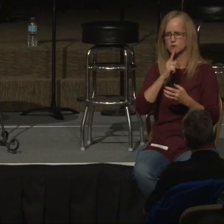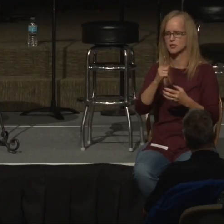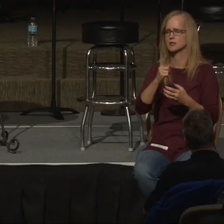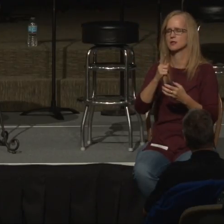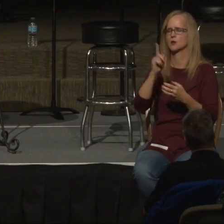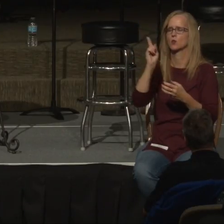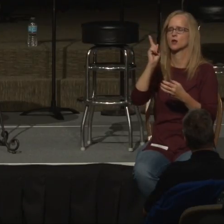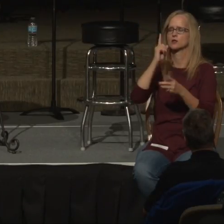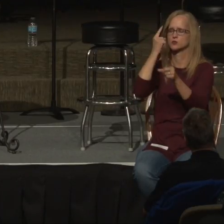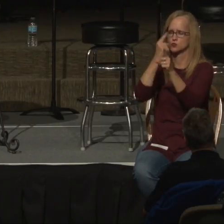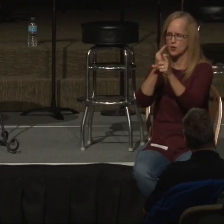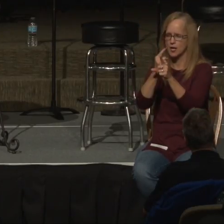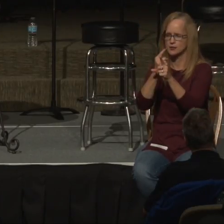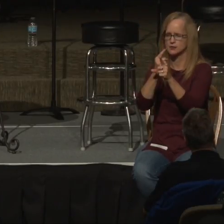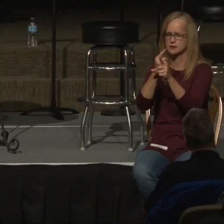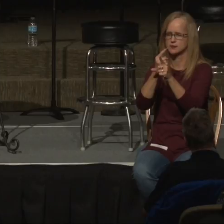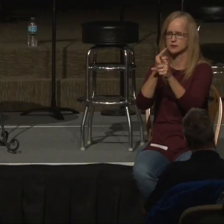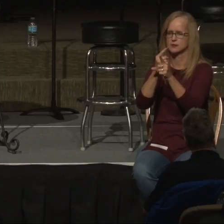to be.